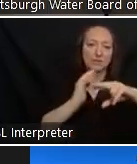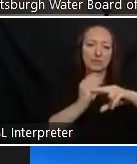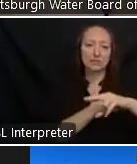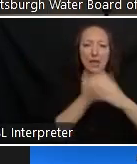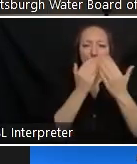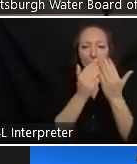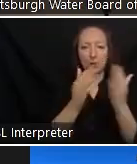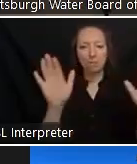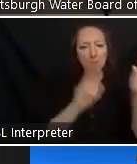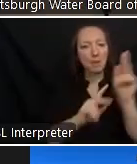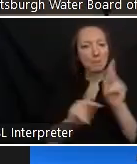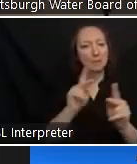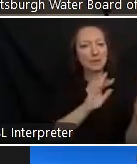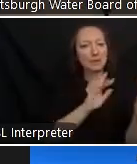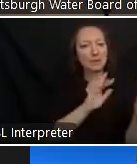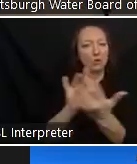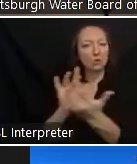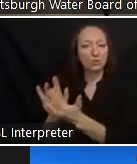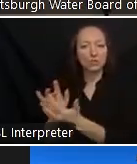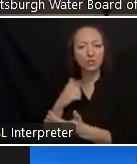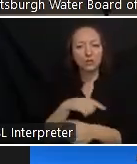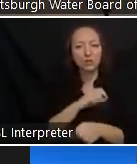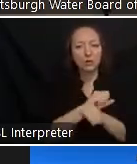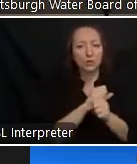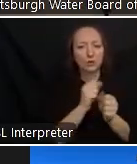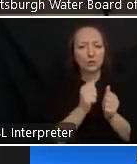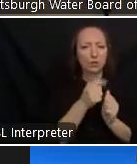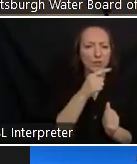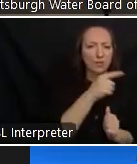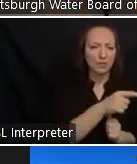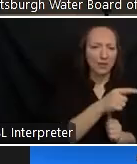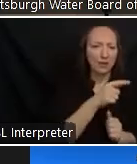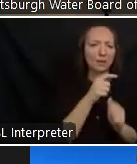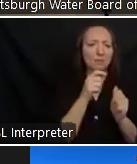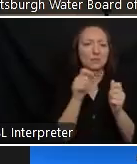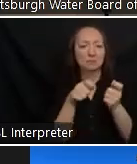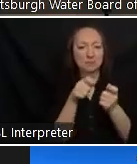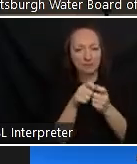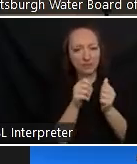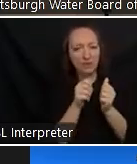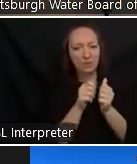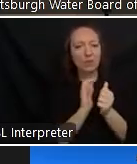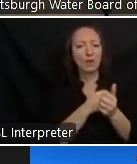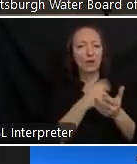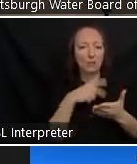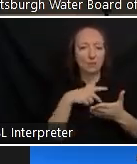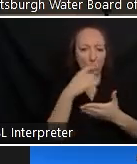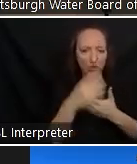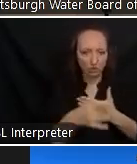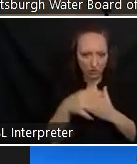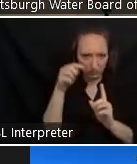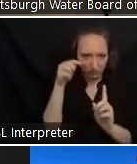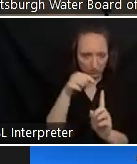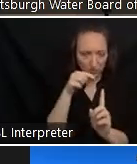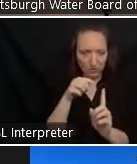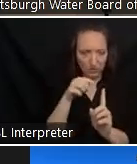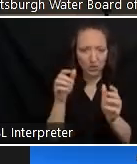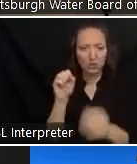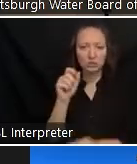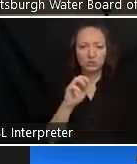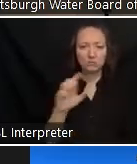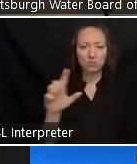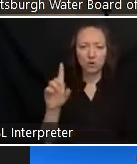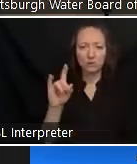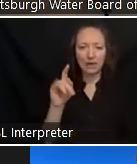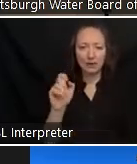and regarding a lot of our projects, especially small diameter. So we're holding more community meetings ahead of the projects to